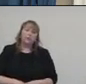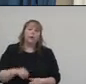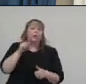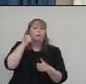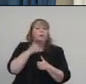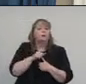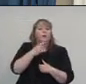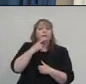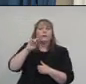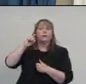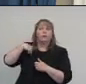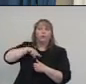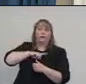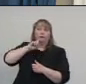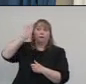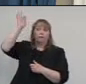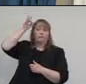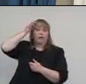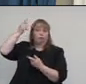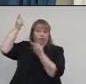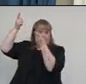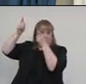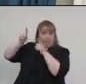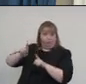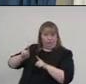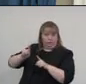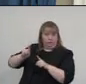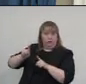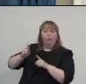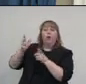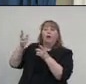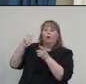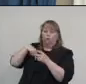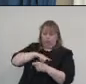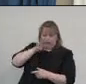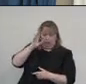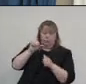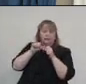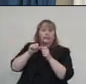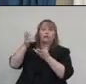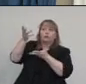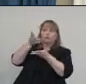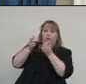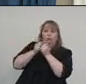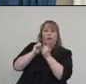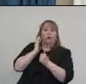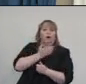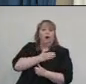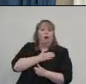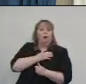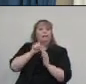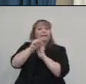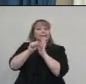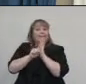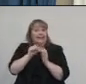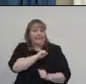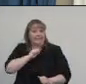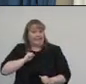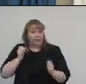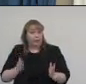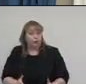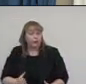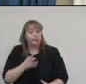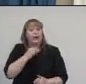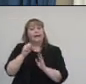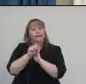for different things. I'm short-staffed. We don't have the largest staff in the world. We will get them to you in as timely a manner as possible, and I